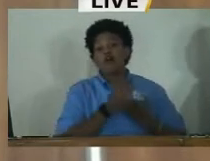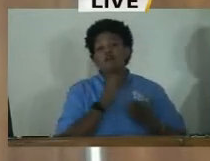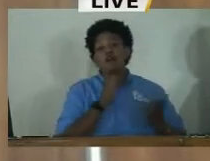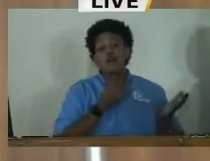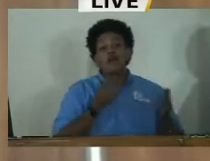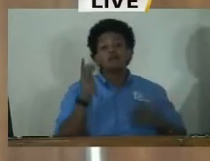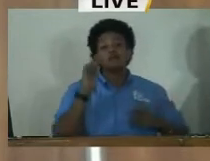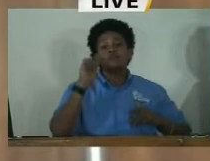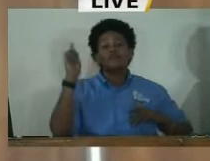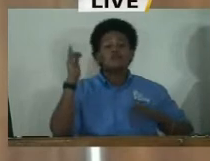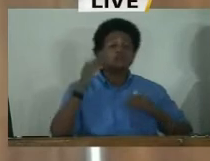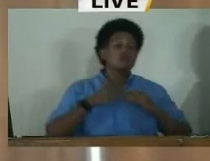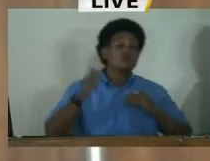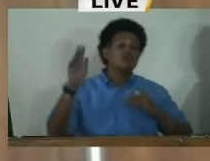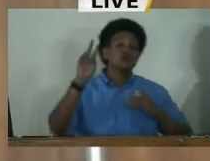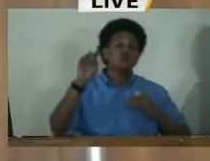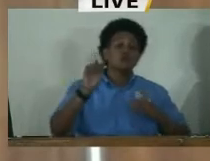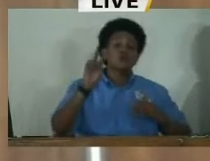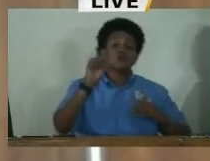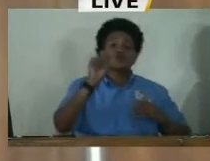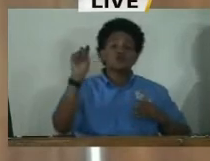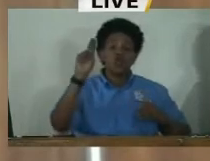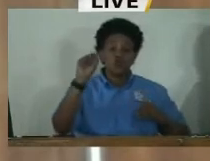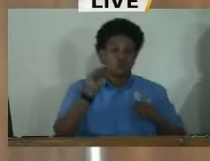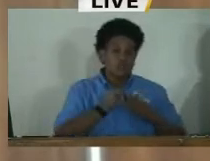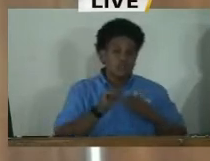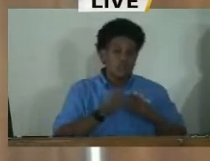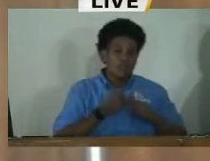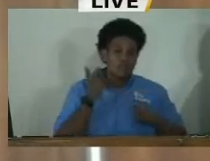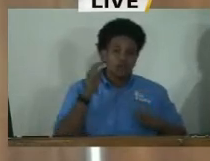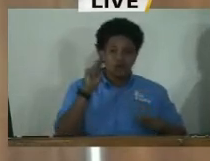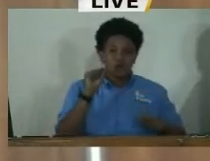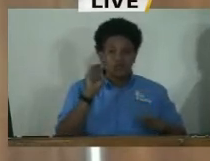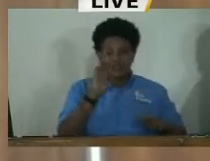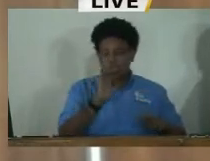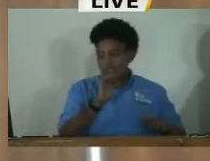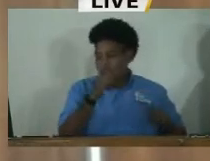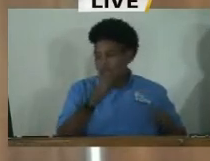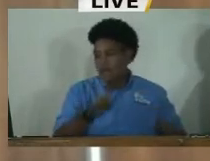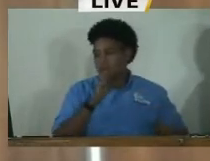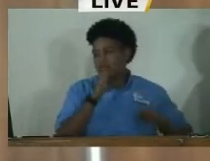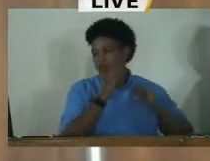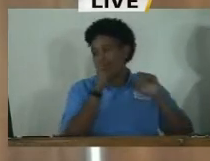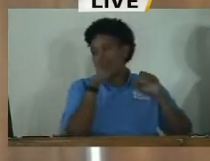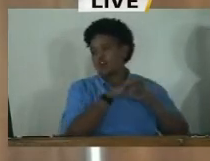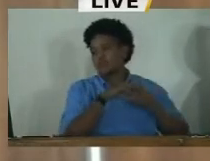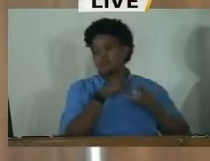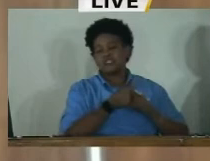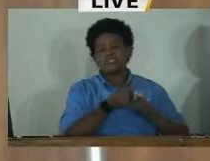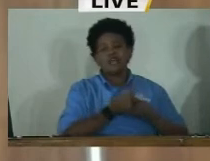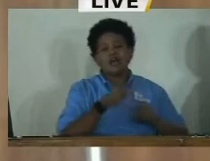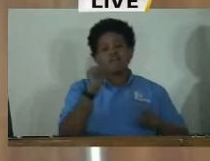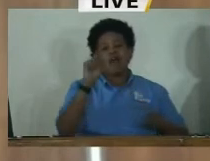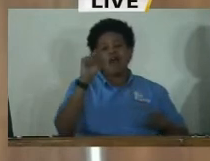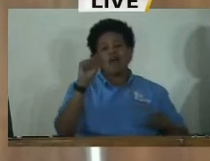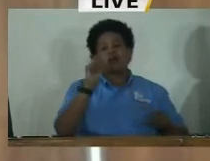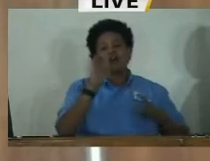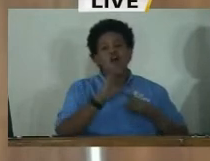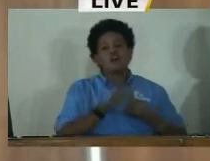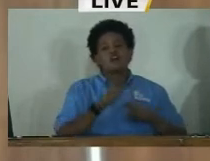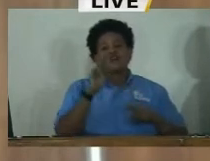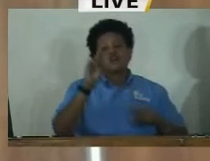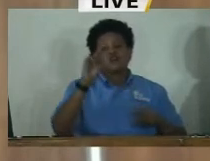had exceeded $2.2 trillion from the United States. The contribution of arts and cultures to the United